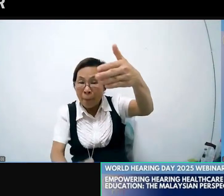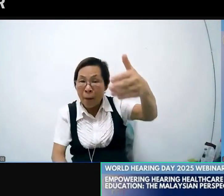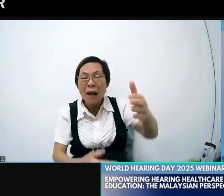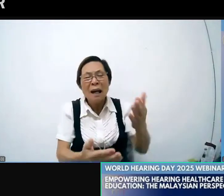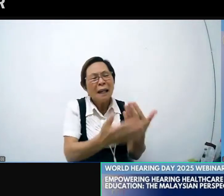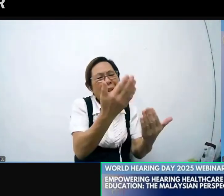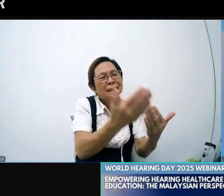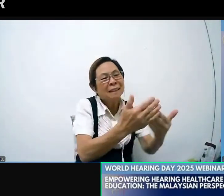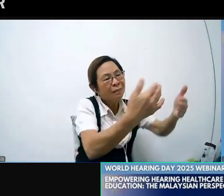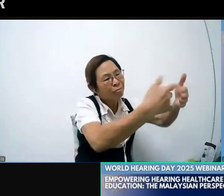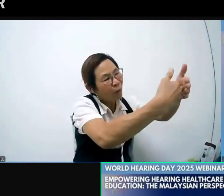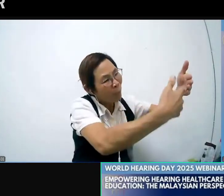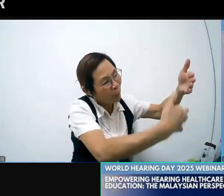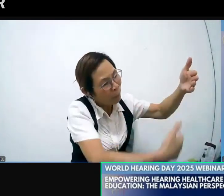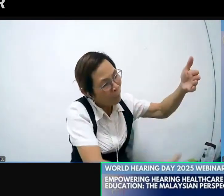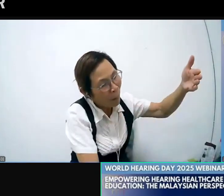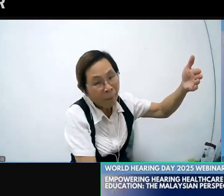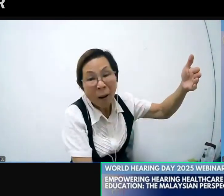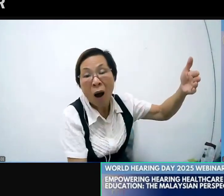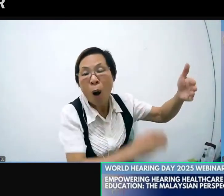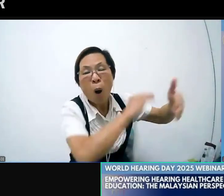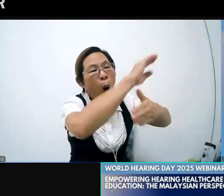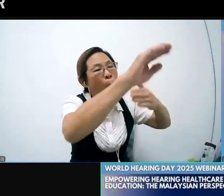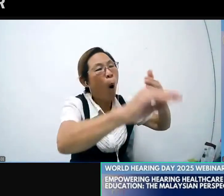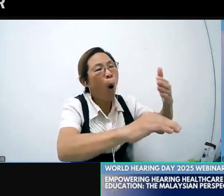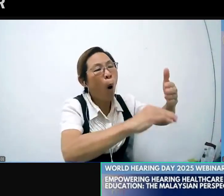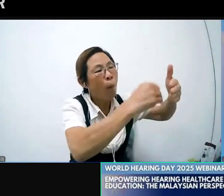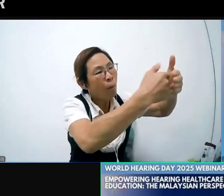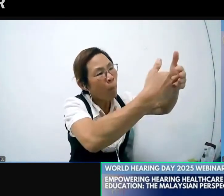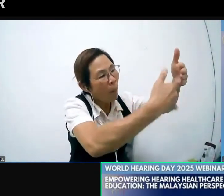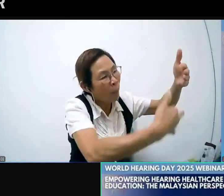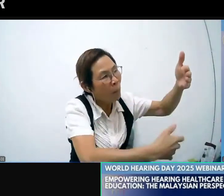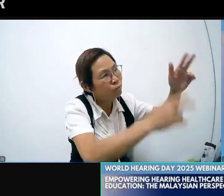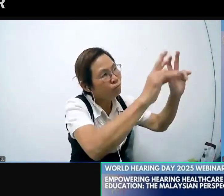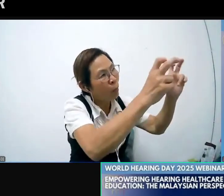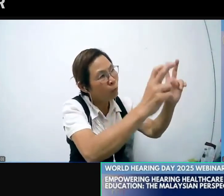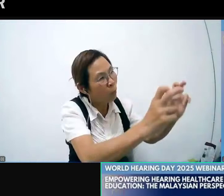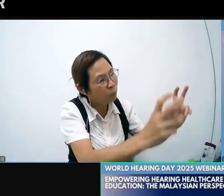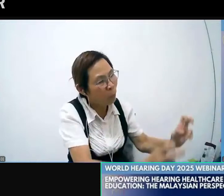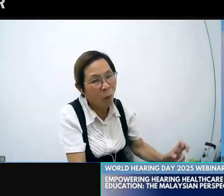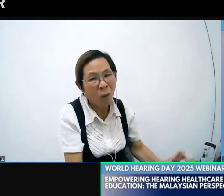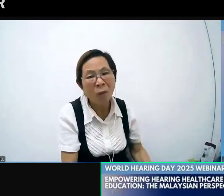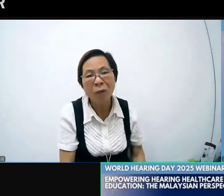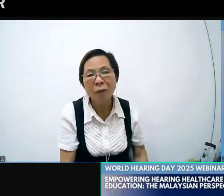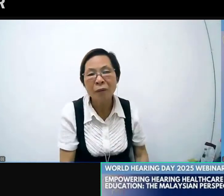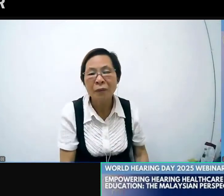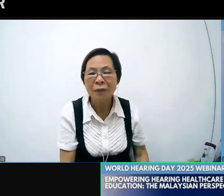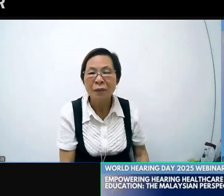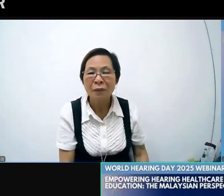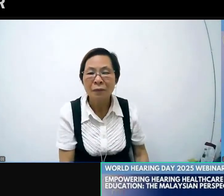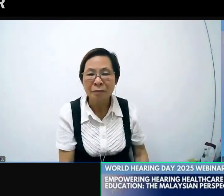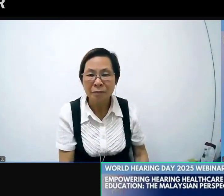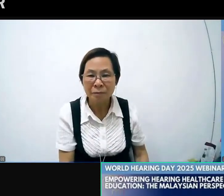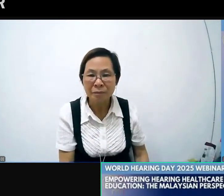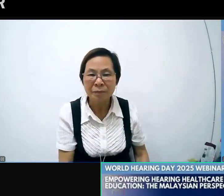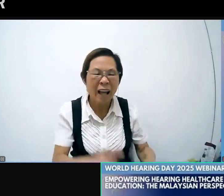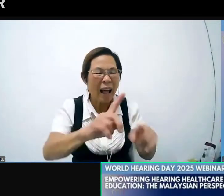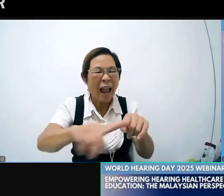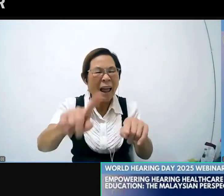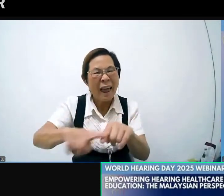because all the 6 topics are there compared to the videos because there are other videos from